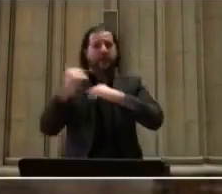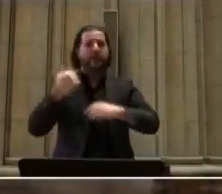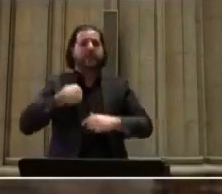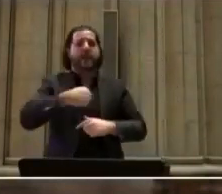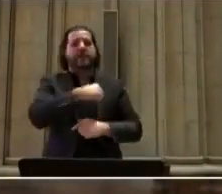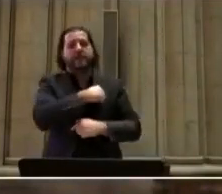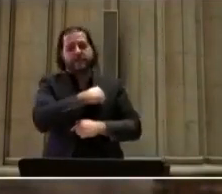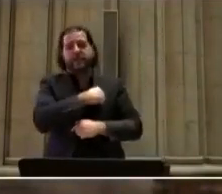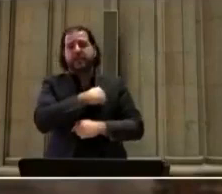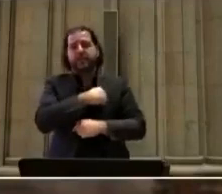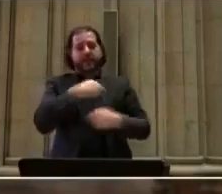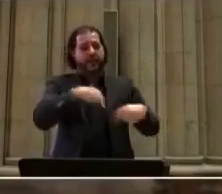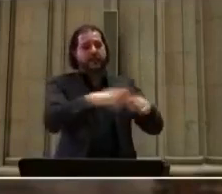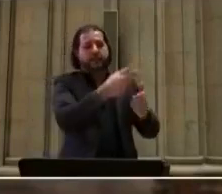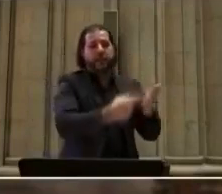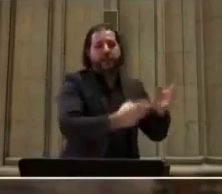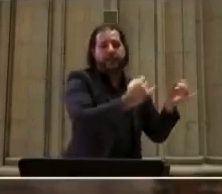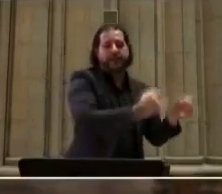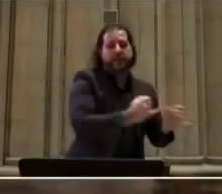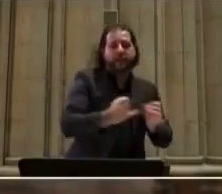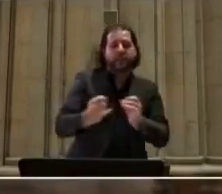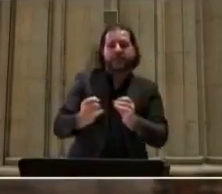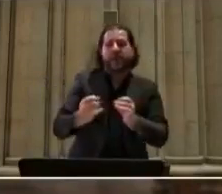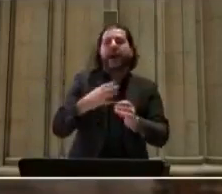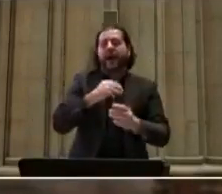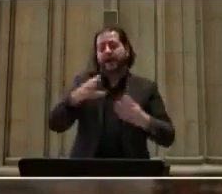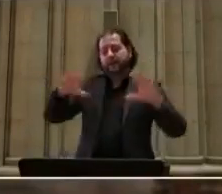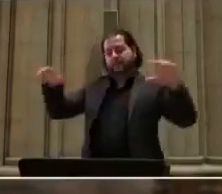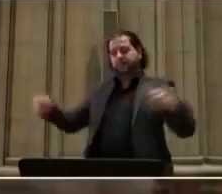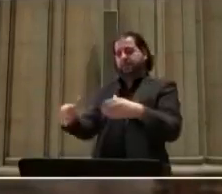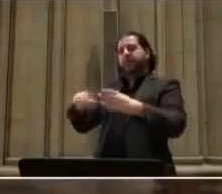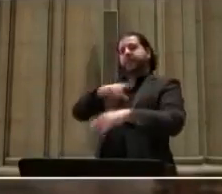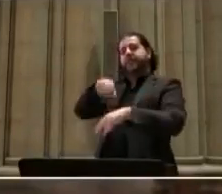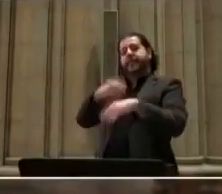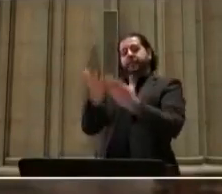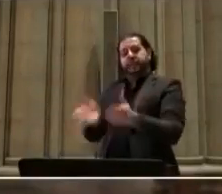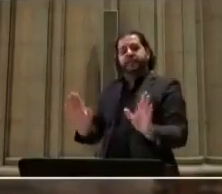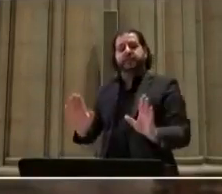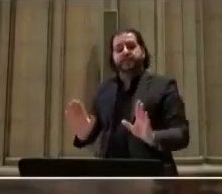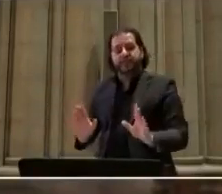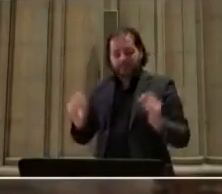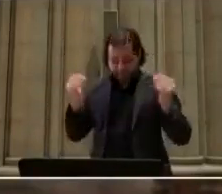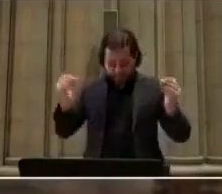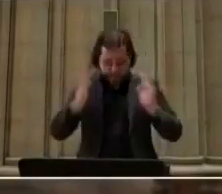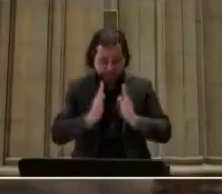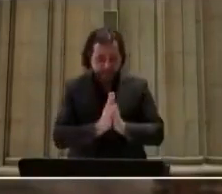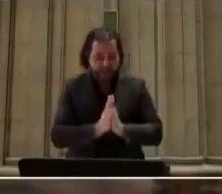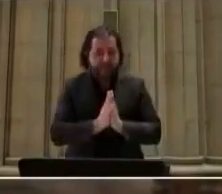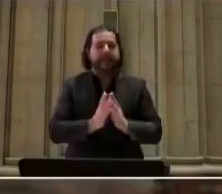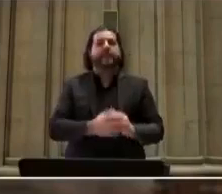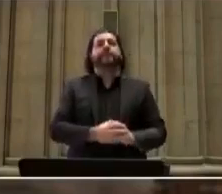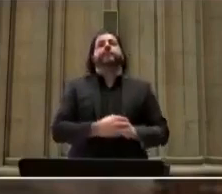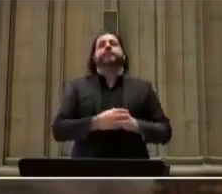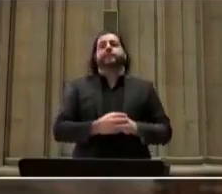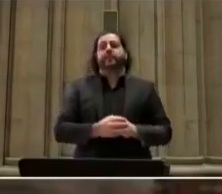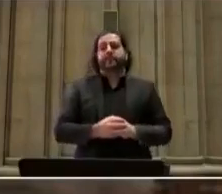us as individuals and a nation. Let us pray.